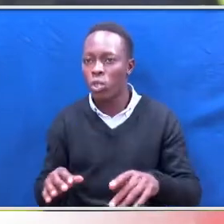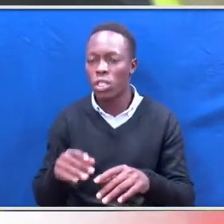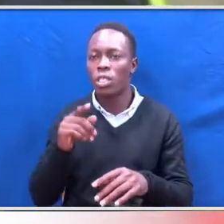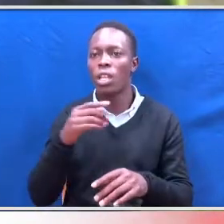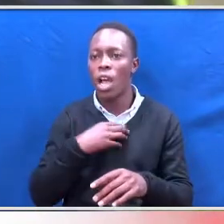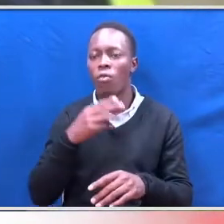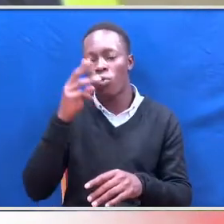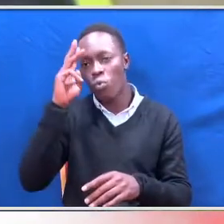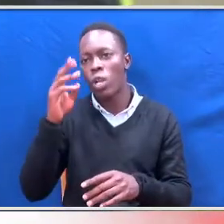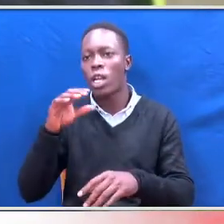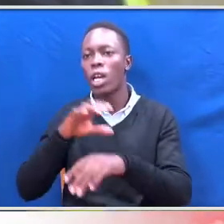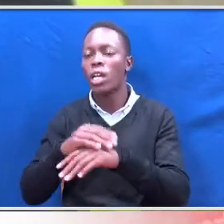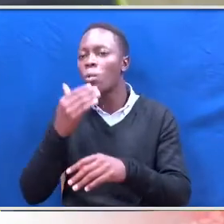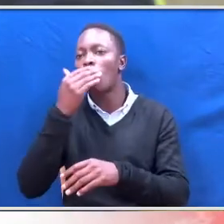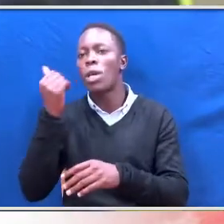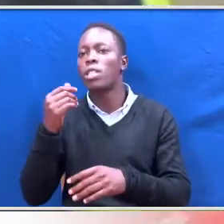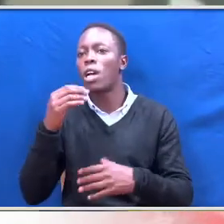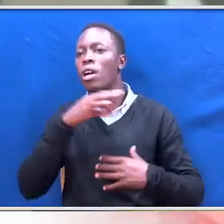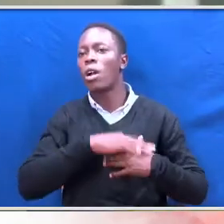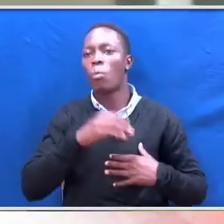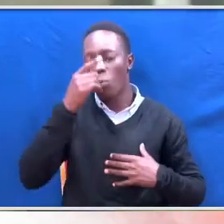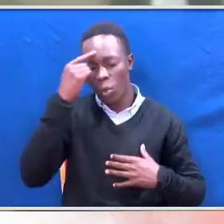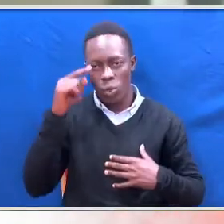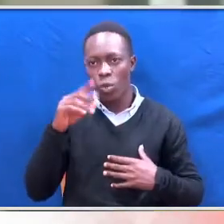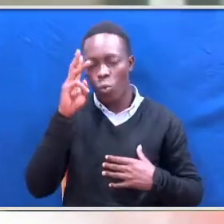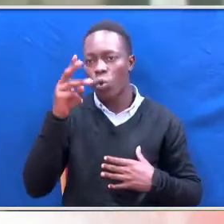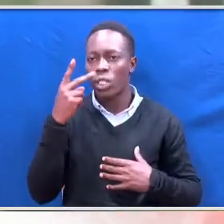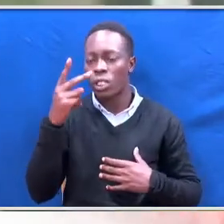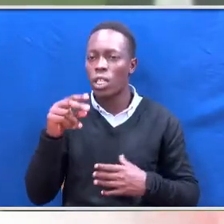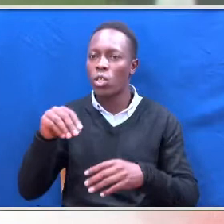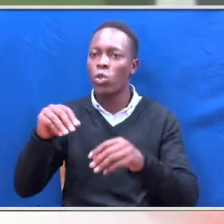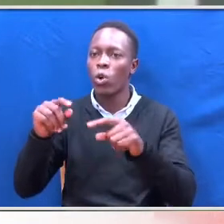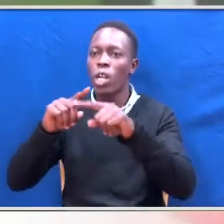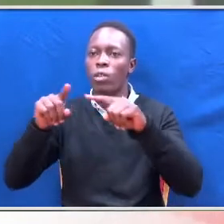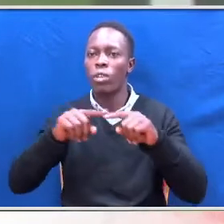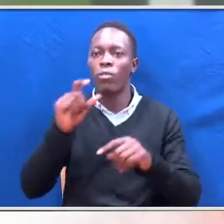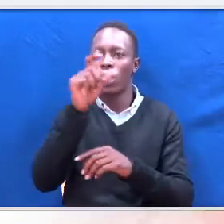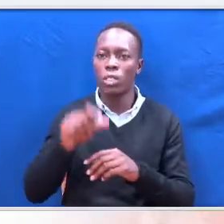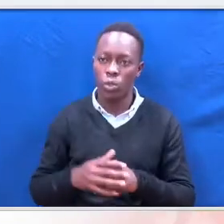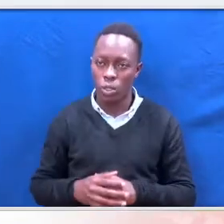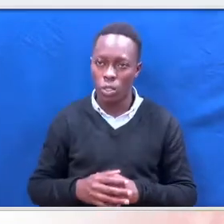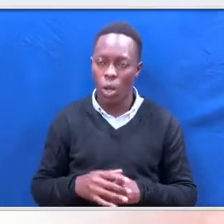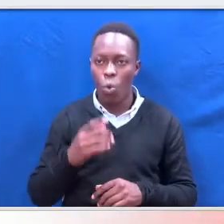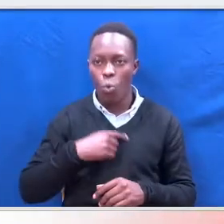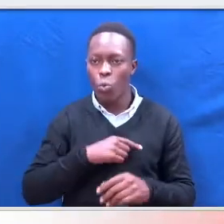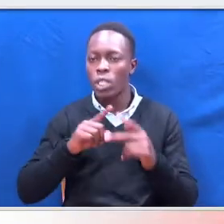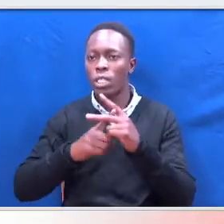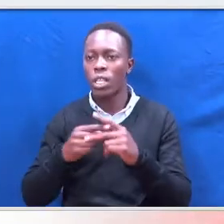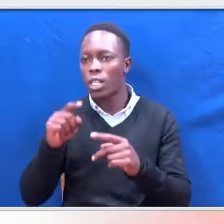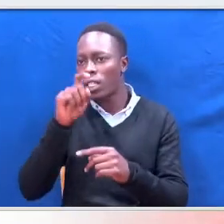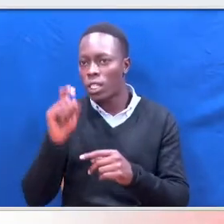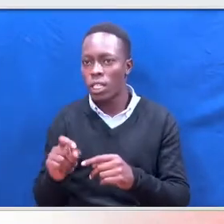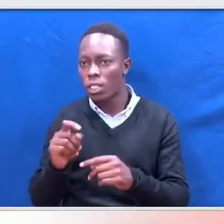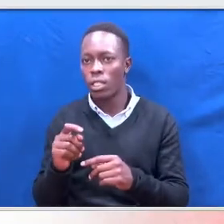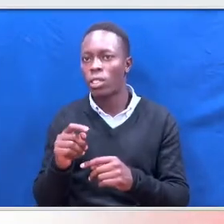chance of better yields as the production shall factor soils in different regions. We're going to start testing our tea formulation, which